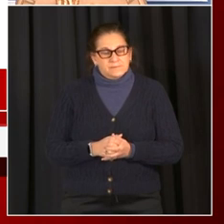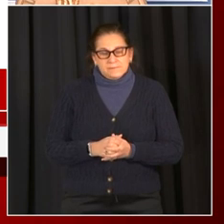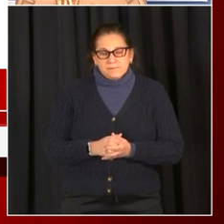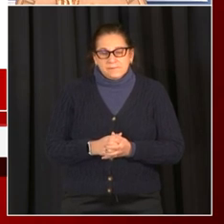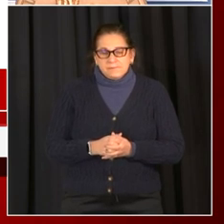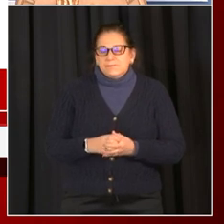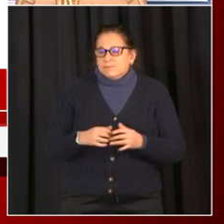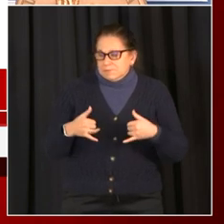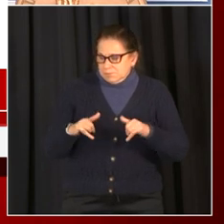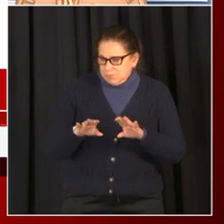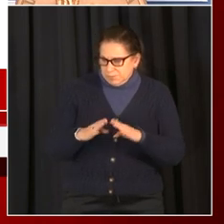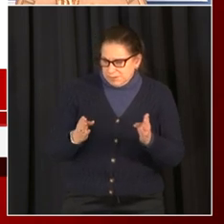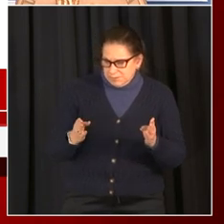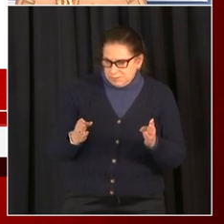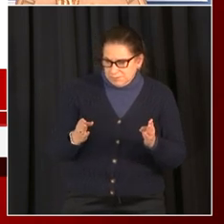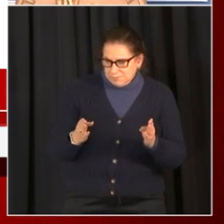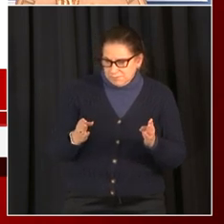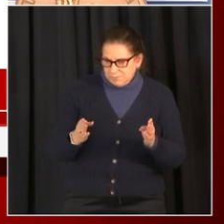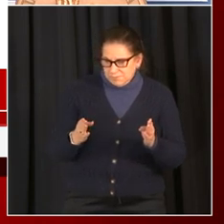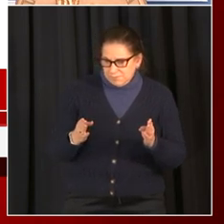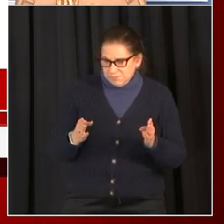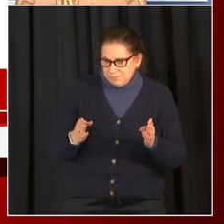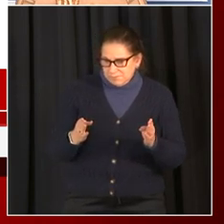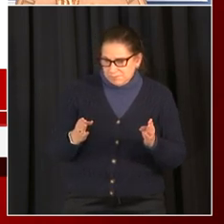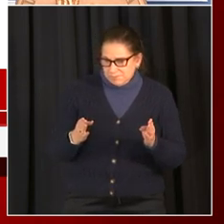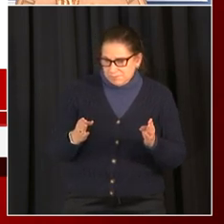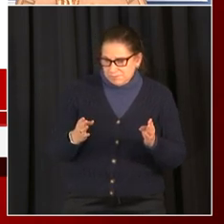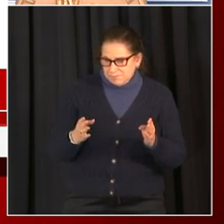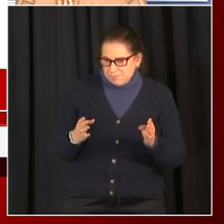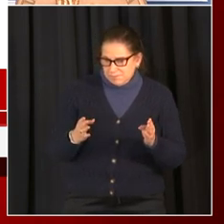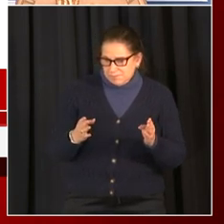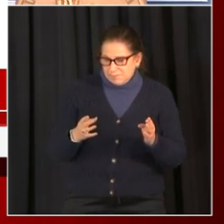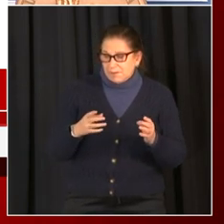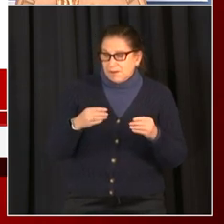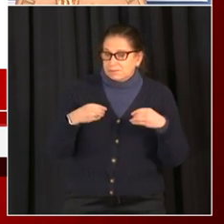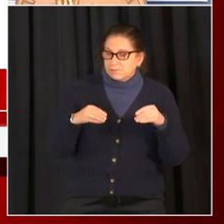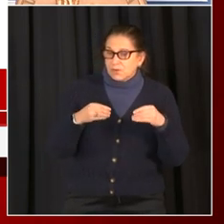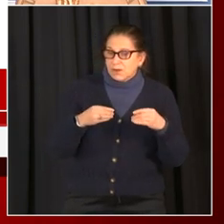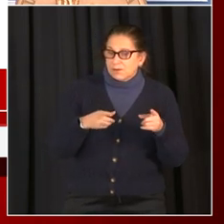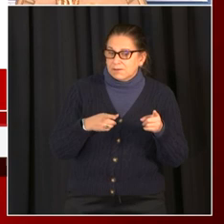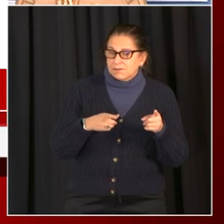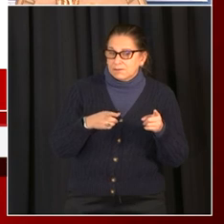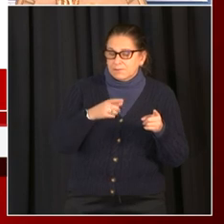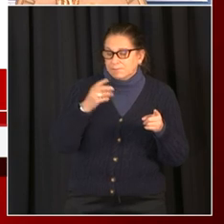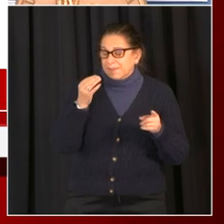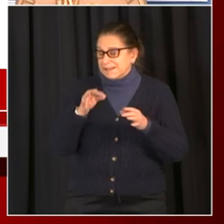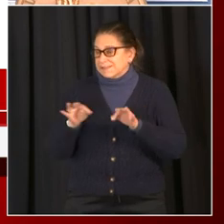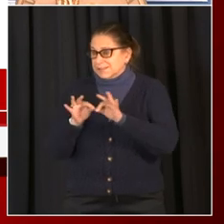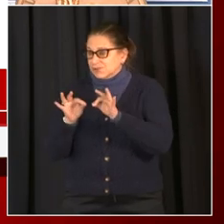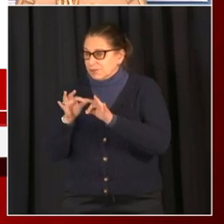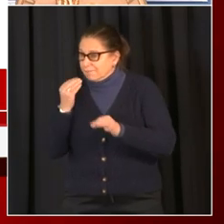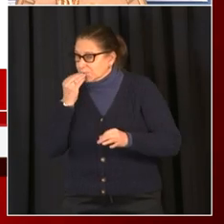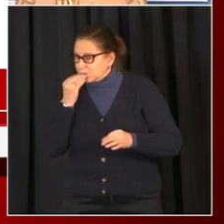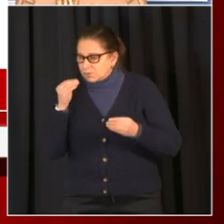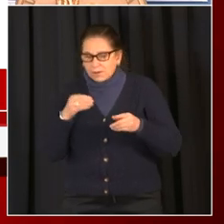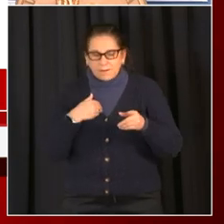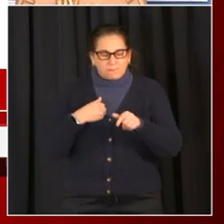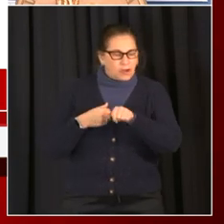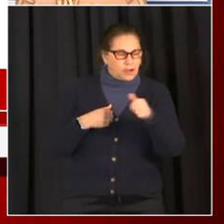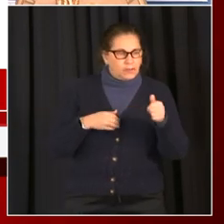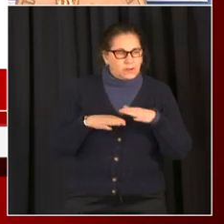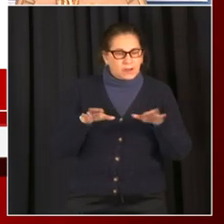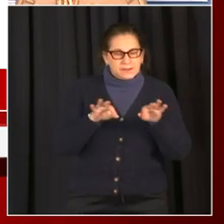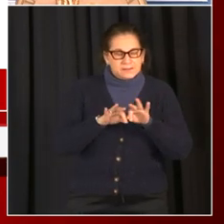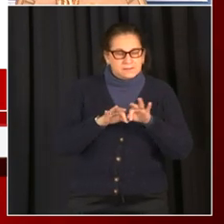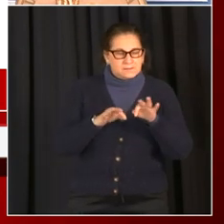that wrong. What we're saying is that non-essential, non-retail businesses are subject to the maximum